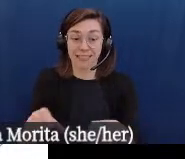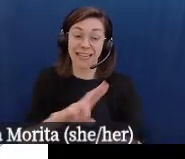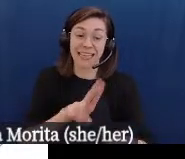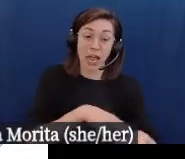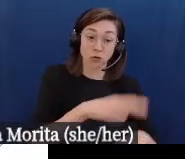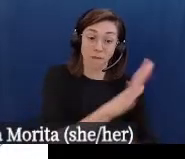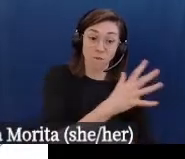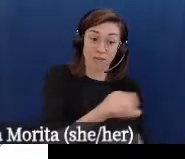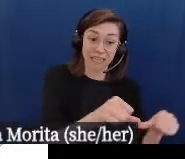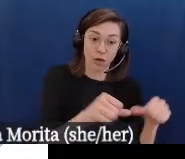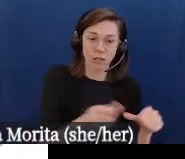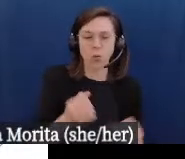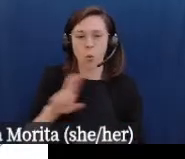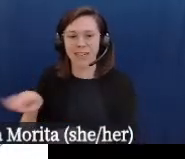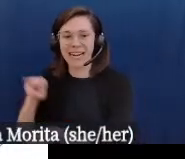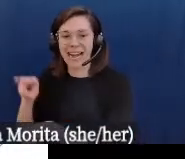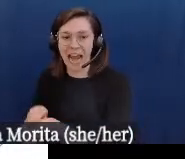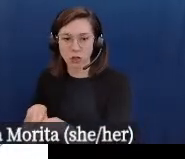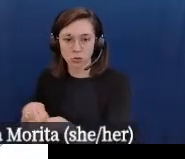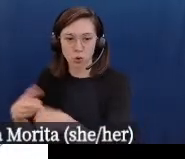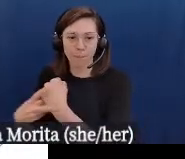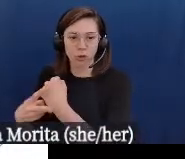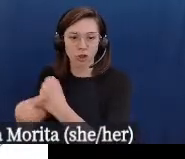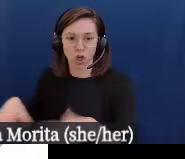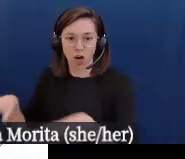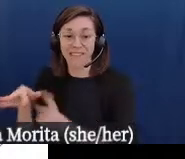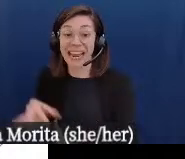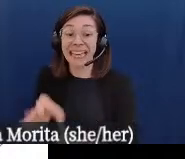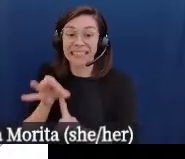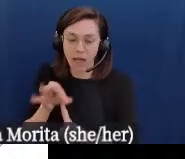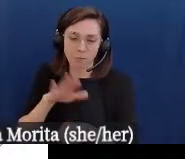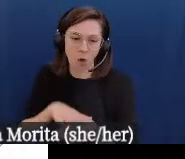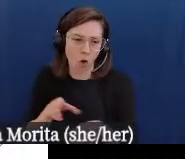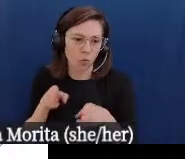area preserves, except on roads or trails.